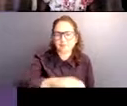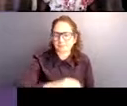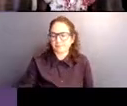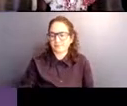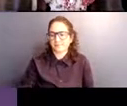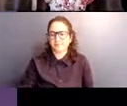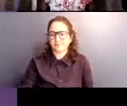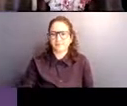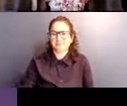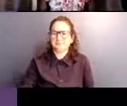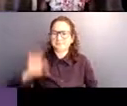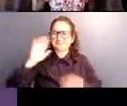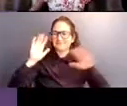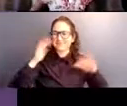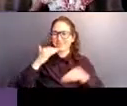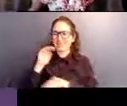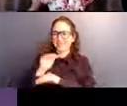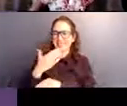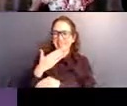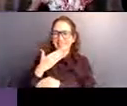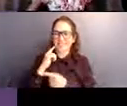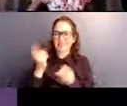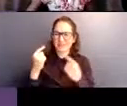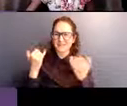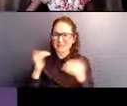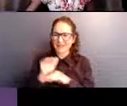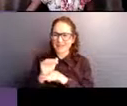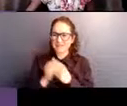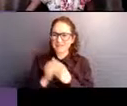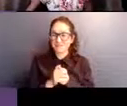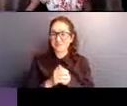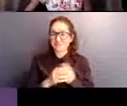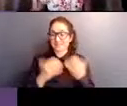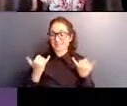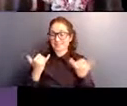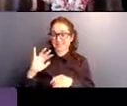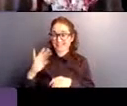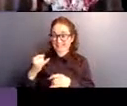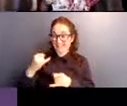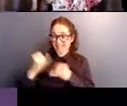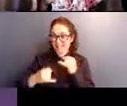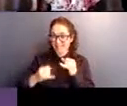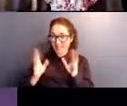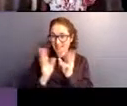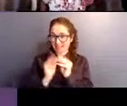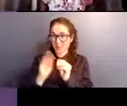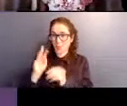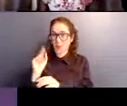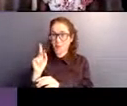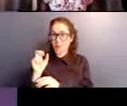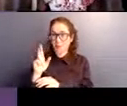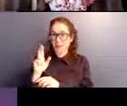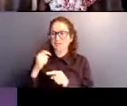Good evening, and thank you for joining us tonight in our fifth and final webinar in the series on